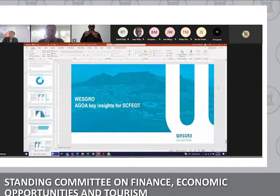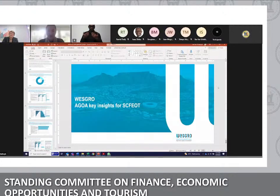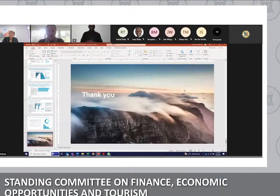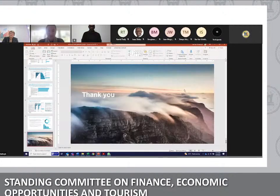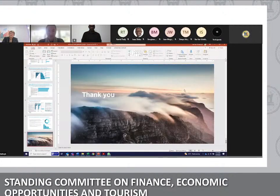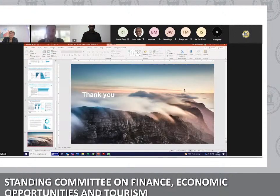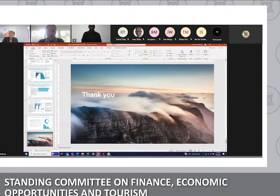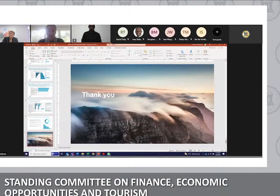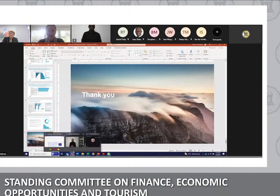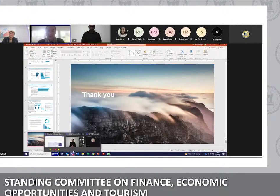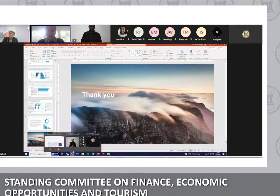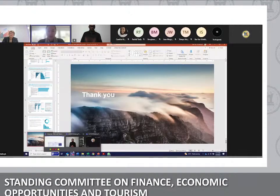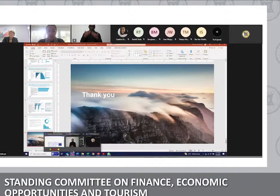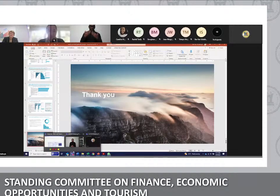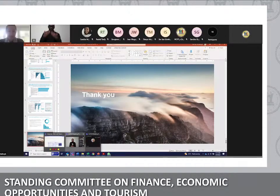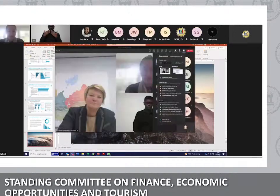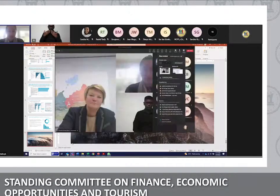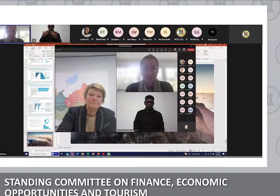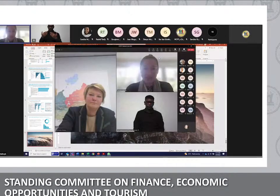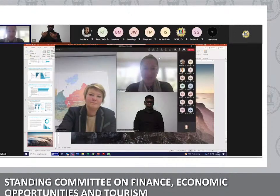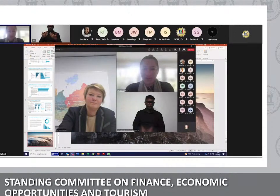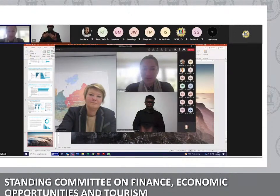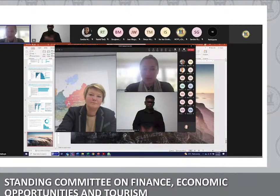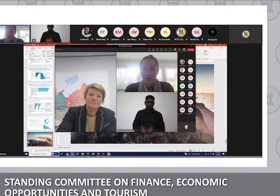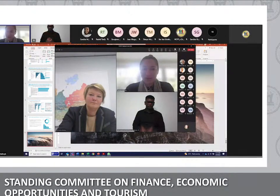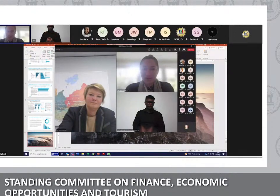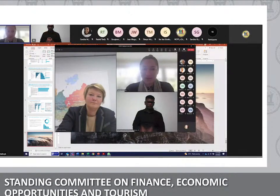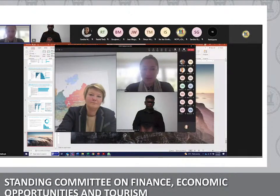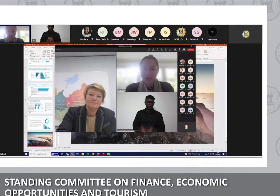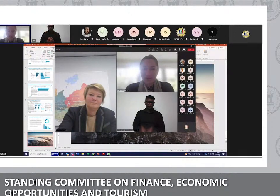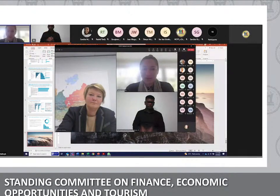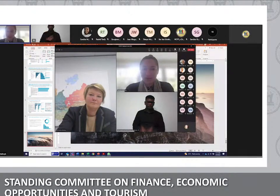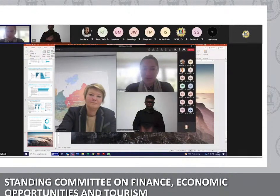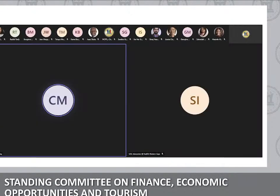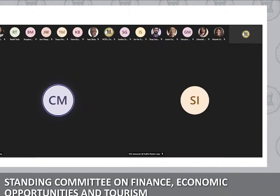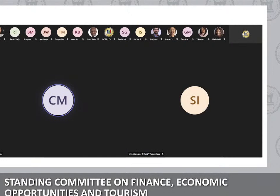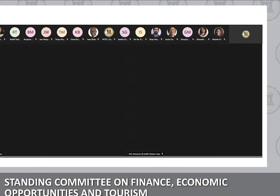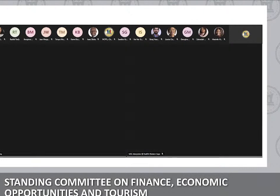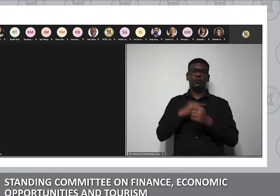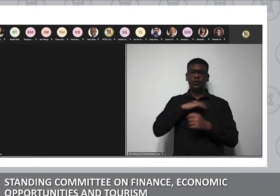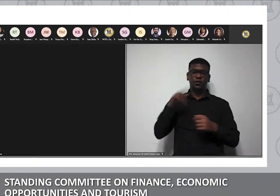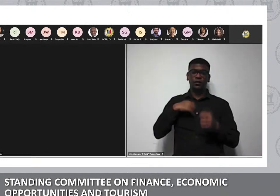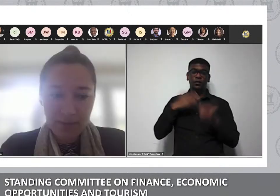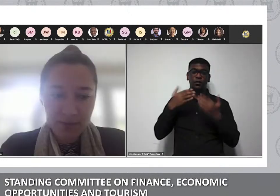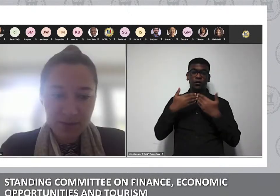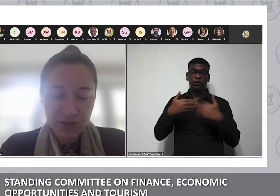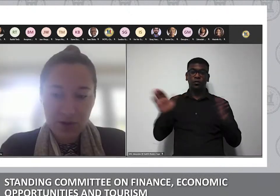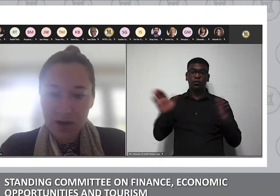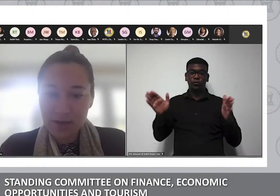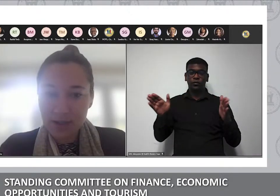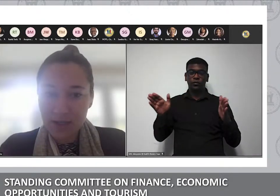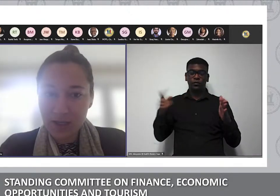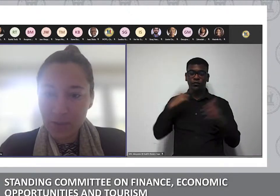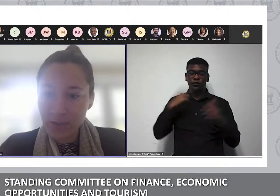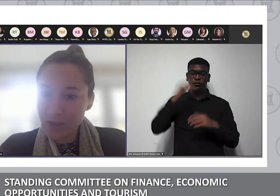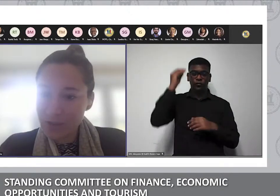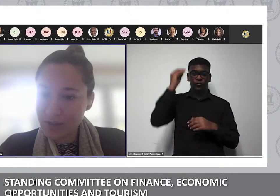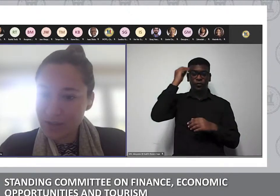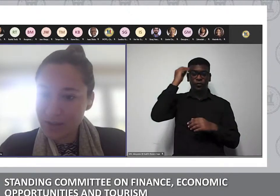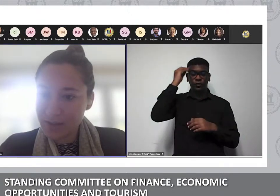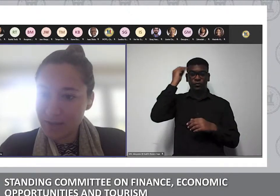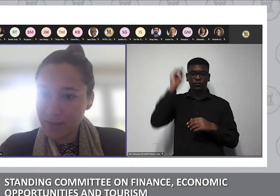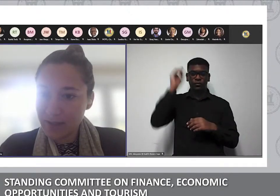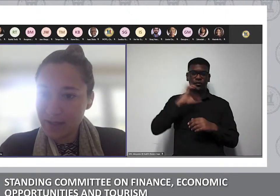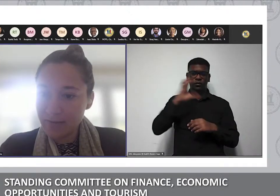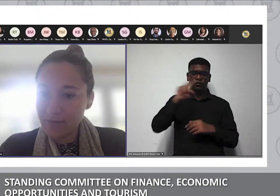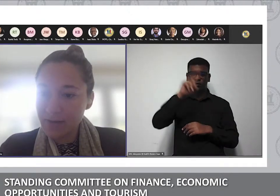Thank you very much. All right, so with that, we will now open up for members to ask any questions